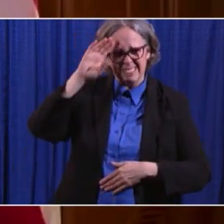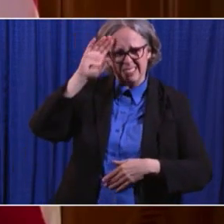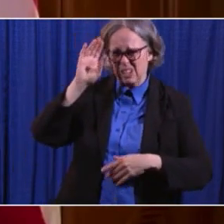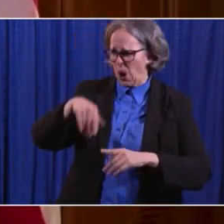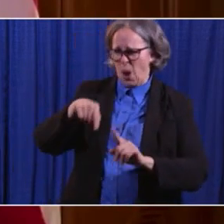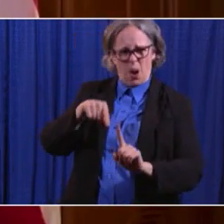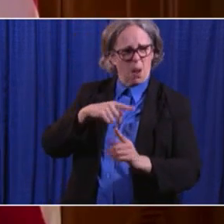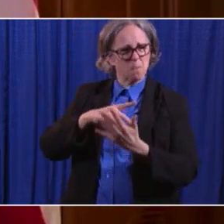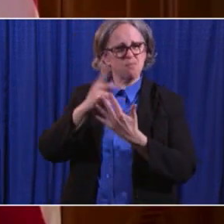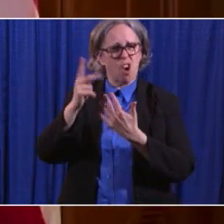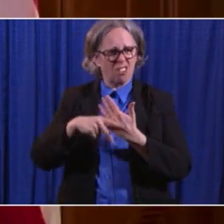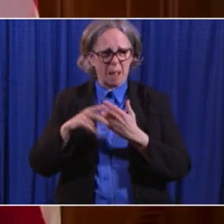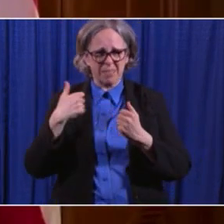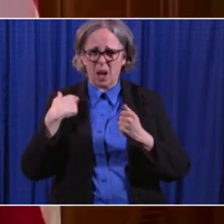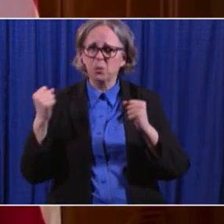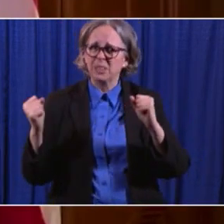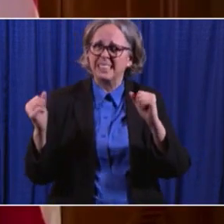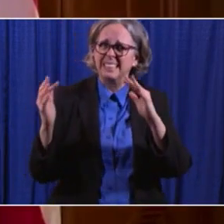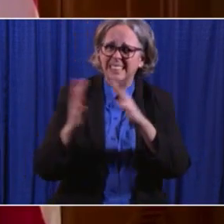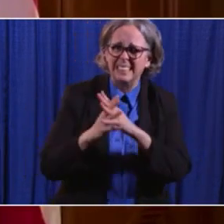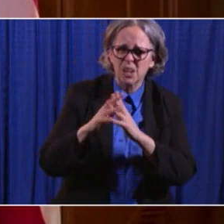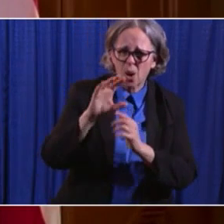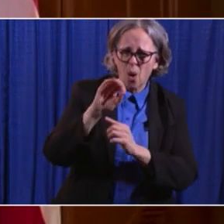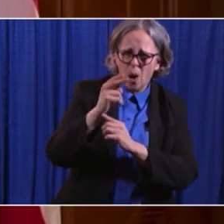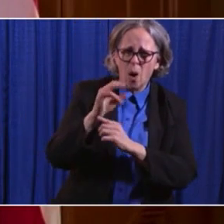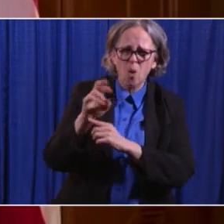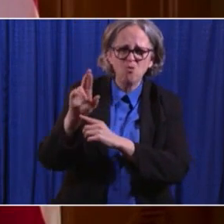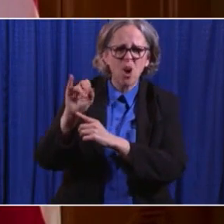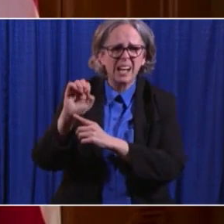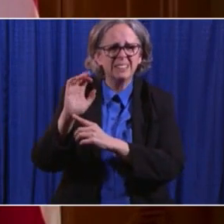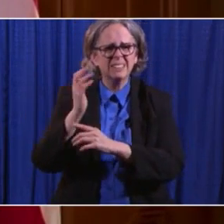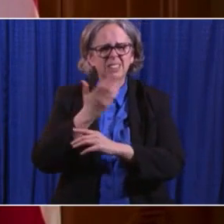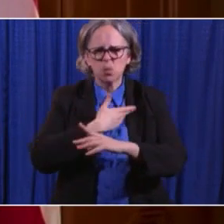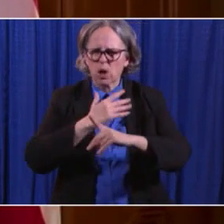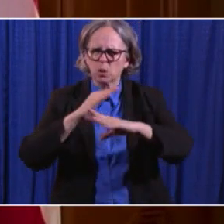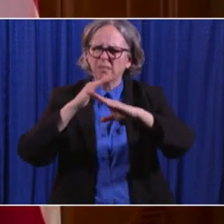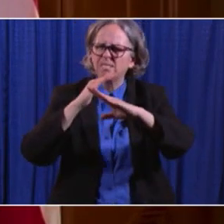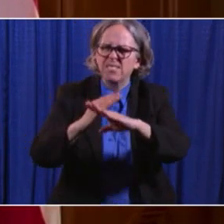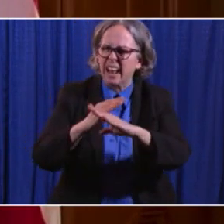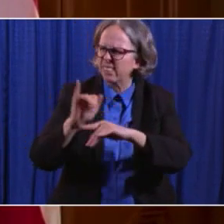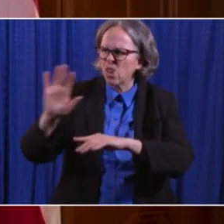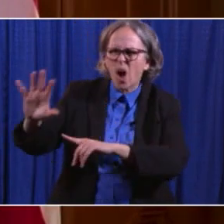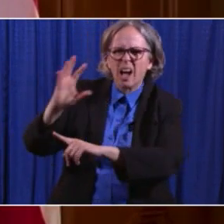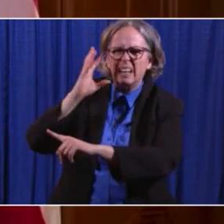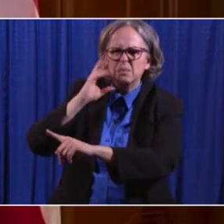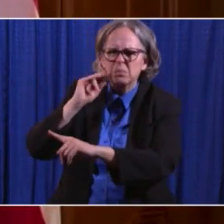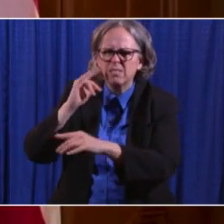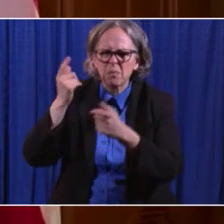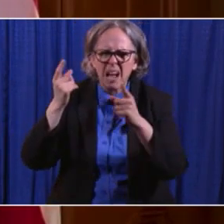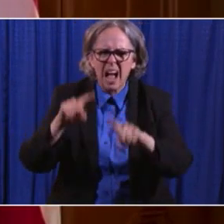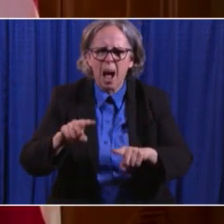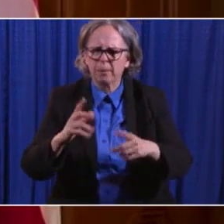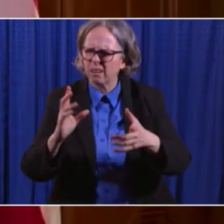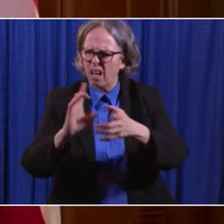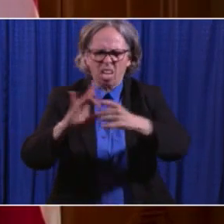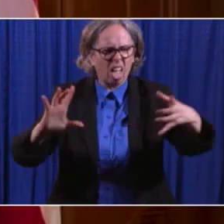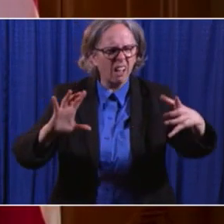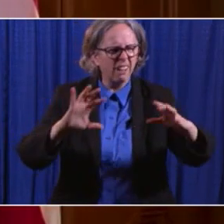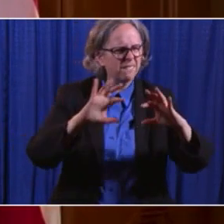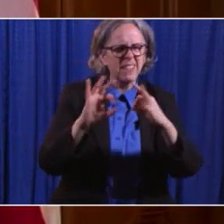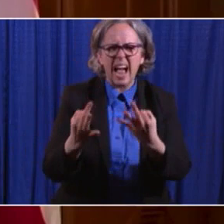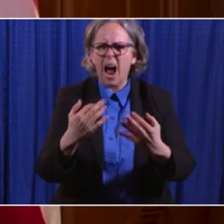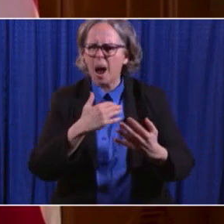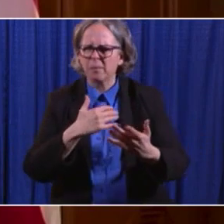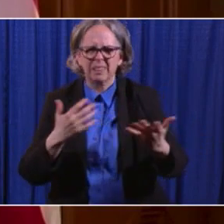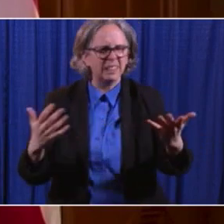together, was designed to help young people like Andrew. So thank you for sharing